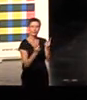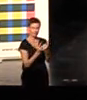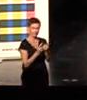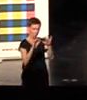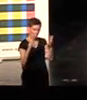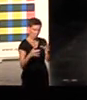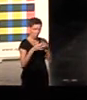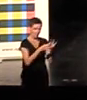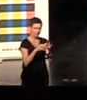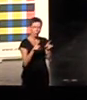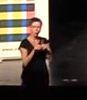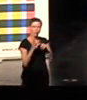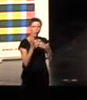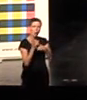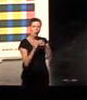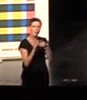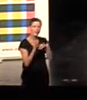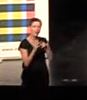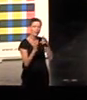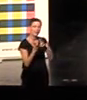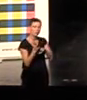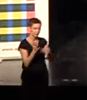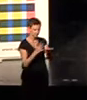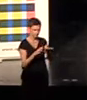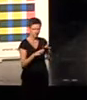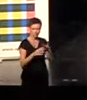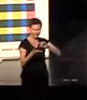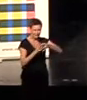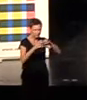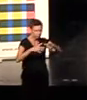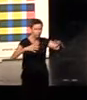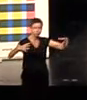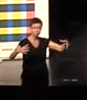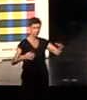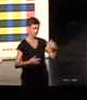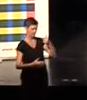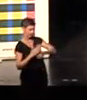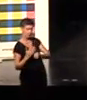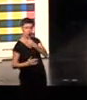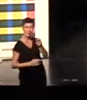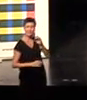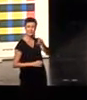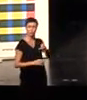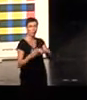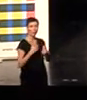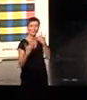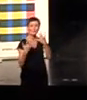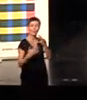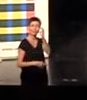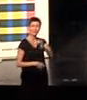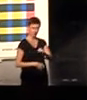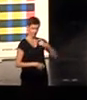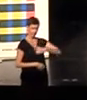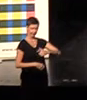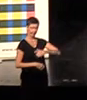urban hij zich in de beginning of the 20th century al die ten percent of the human being